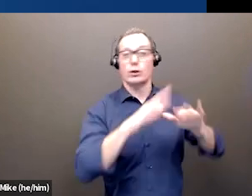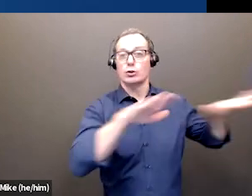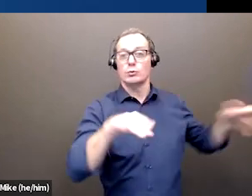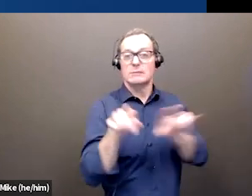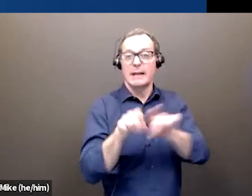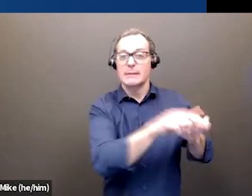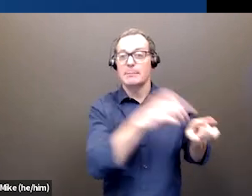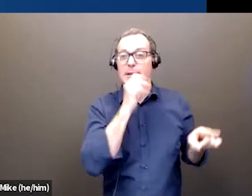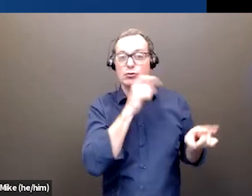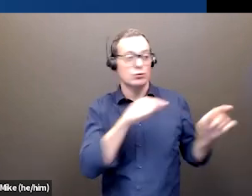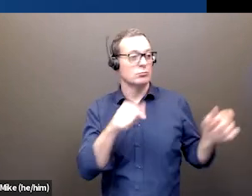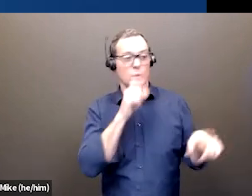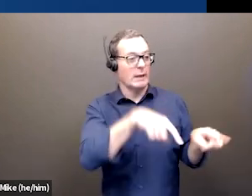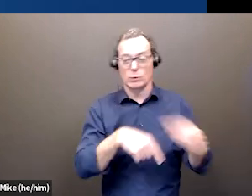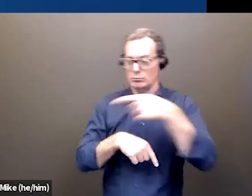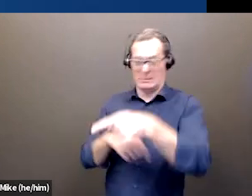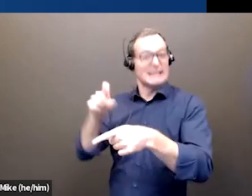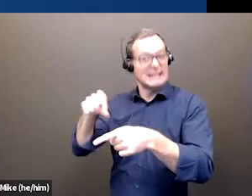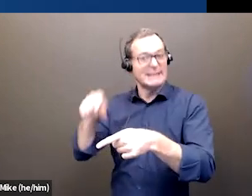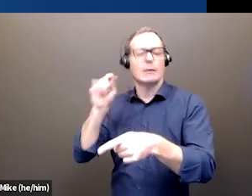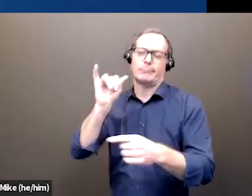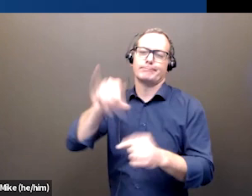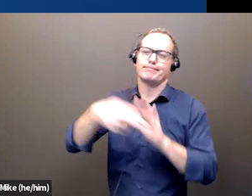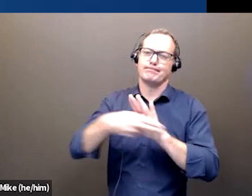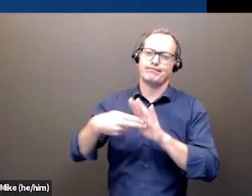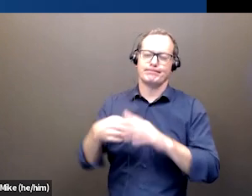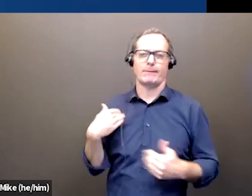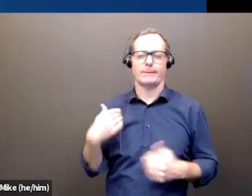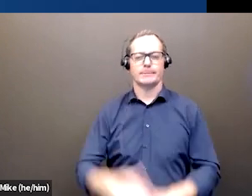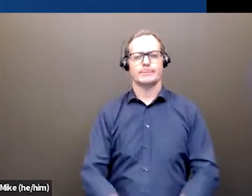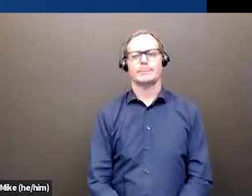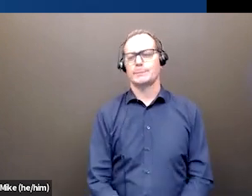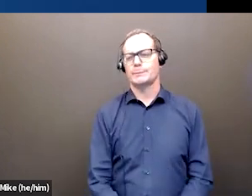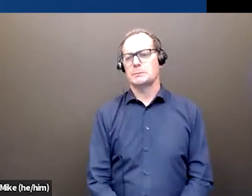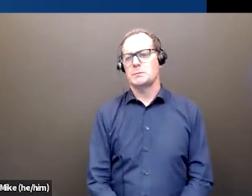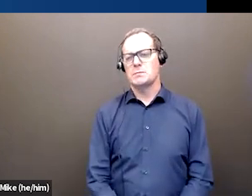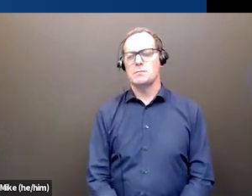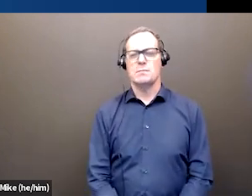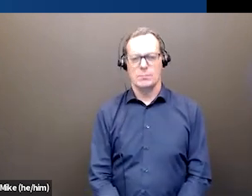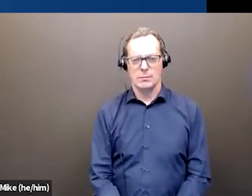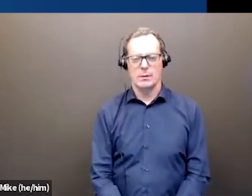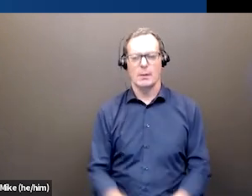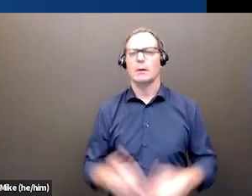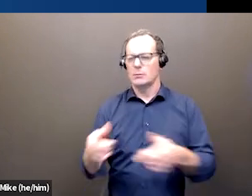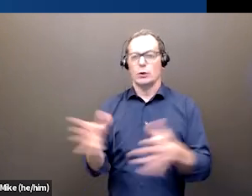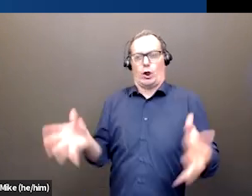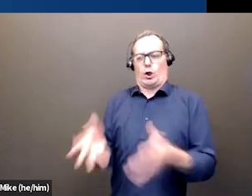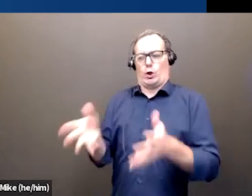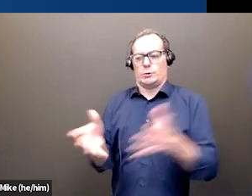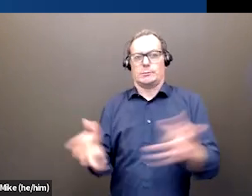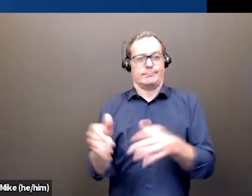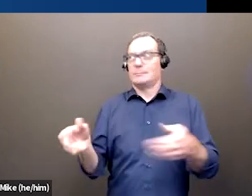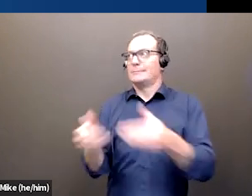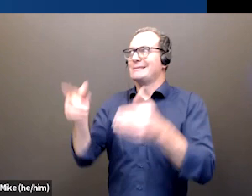age. We ask members to ensure that they're accessing all work, government, and education benefits that are available to